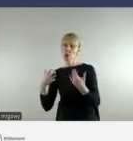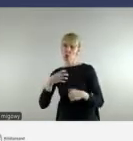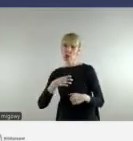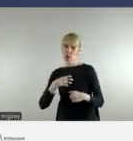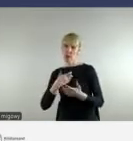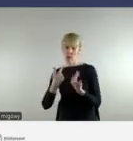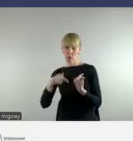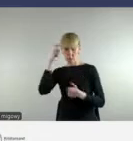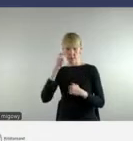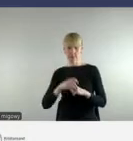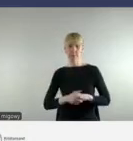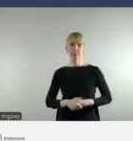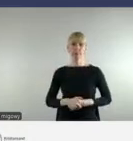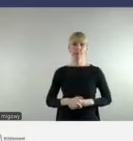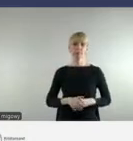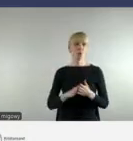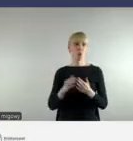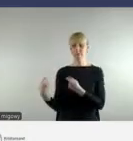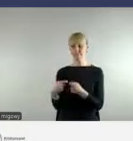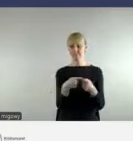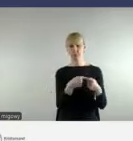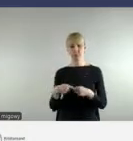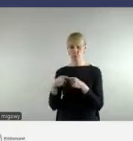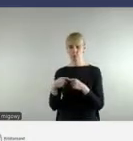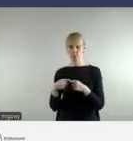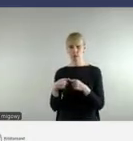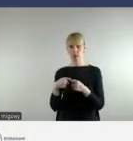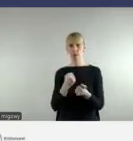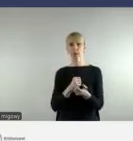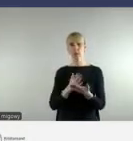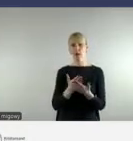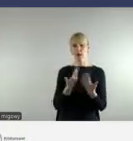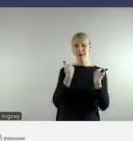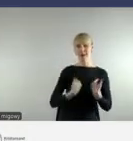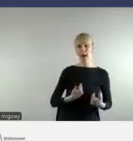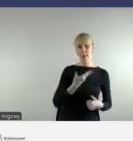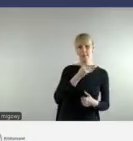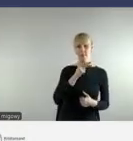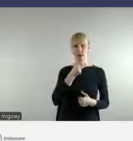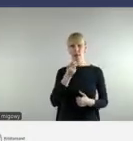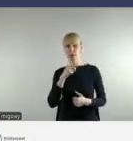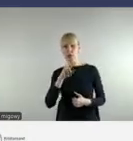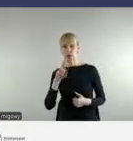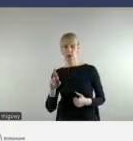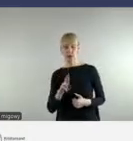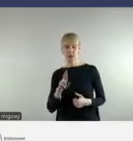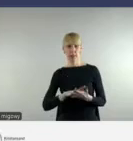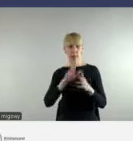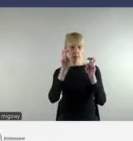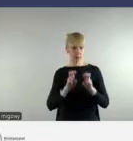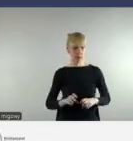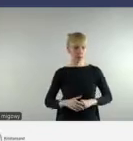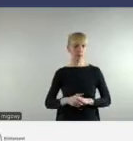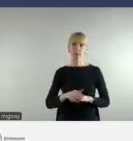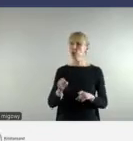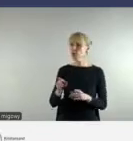the spokesman for the board is the mayor of the city. And the city council,